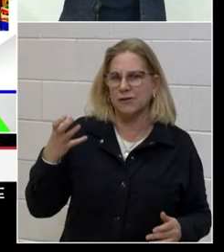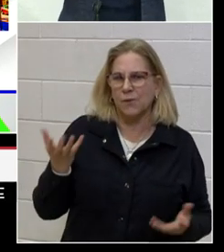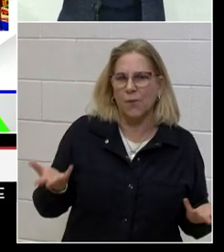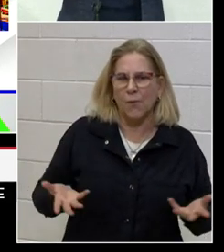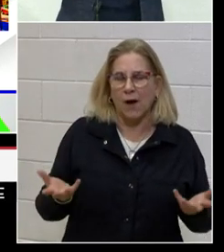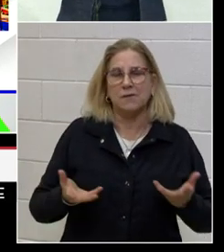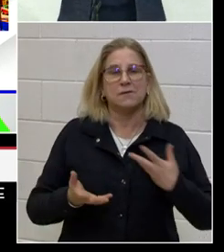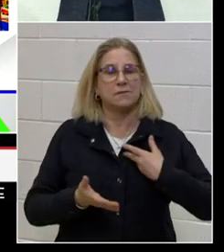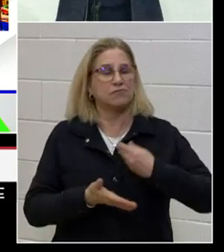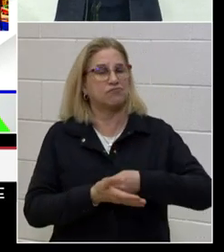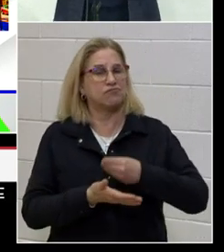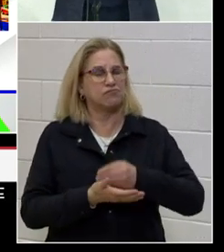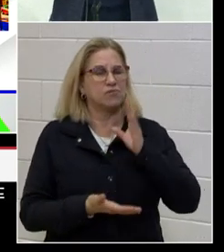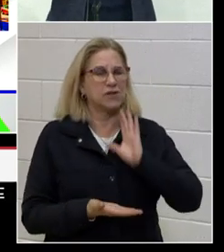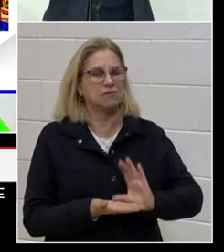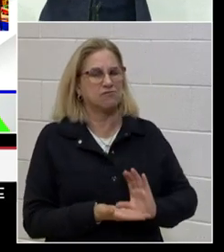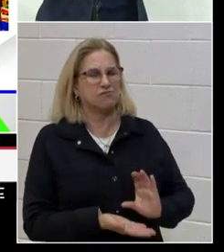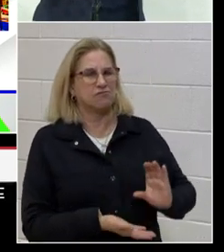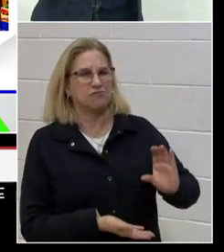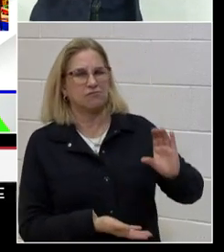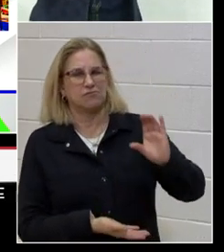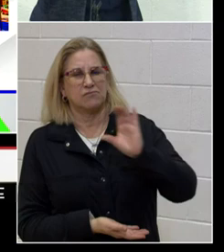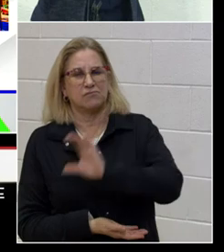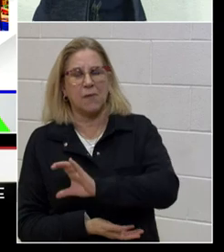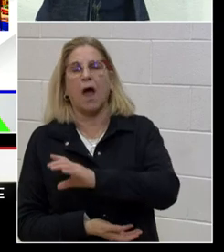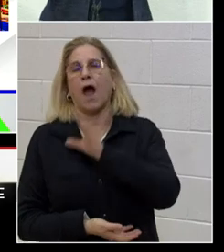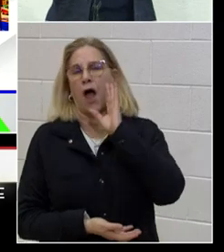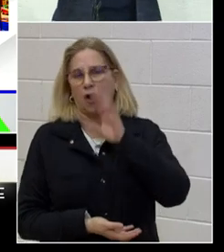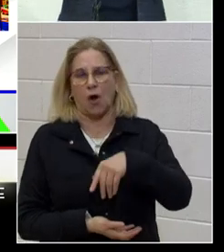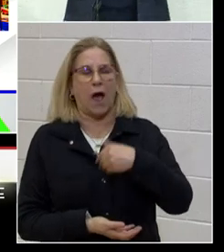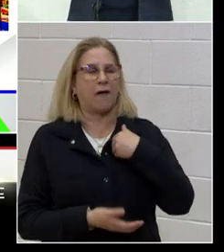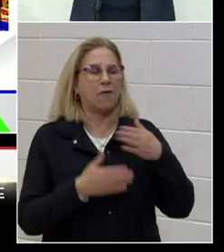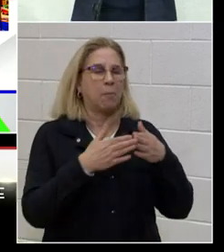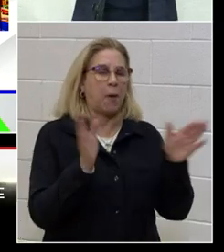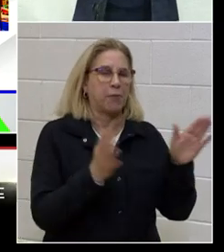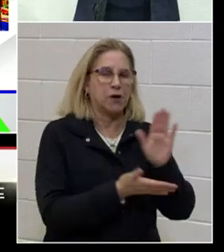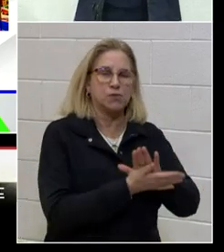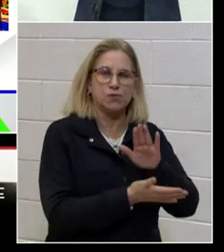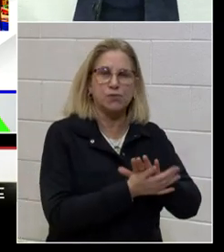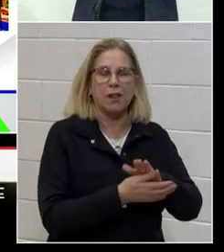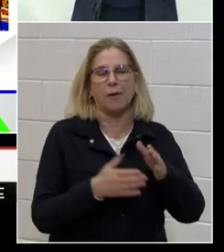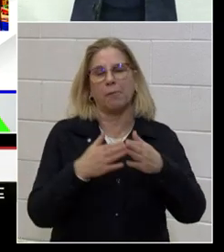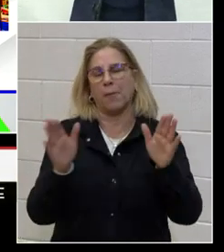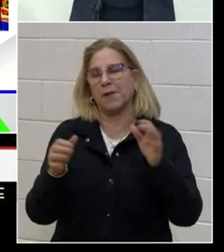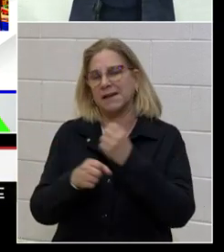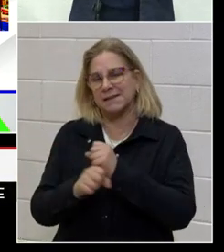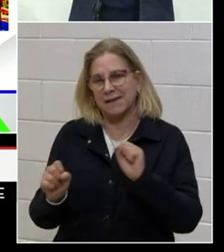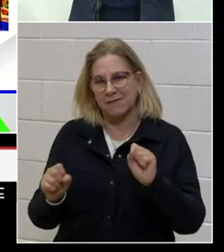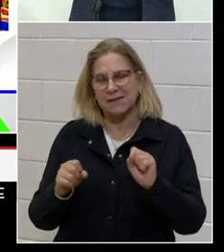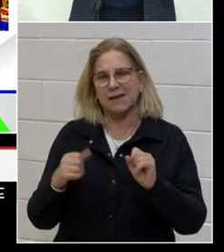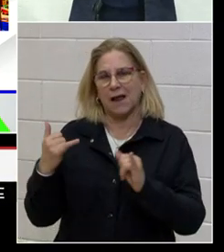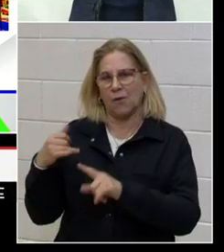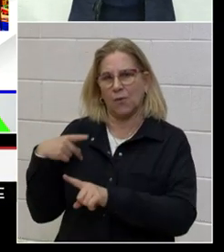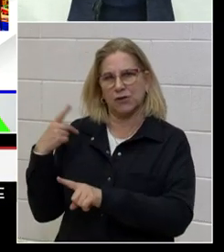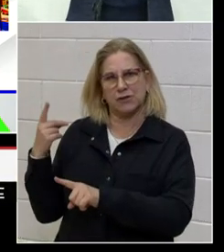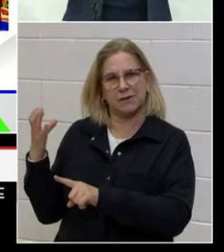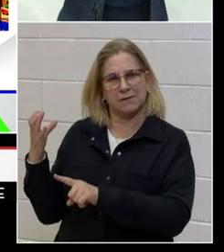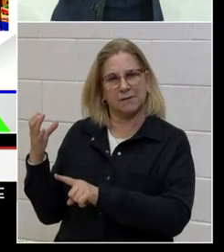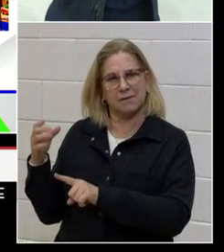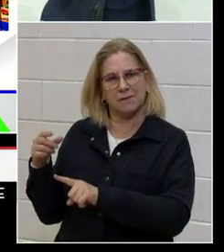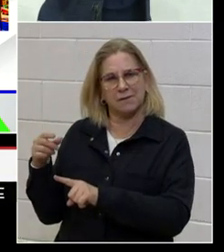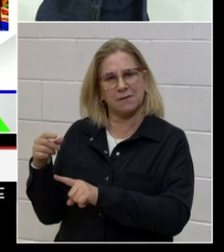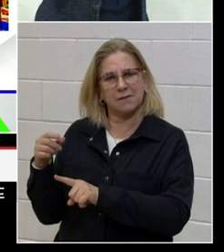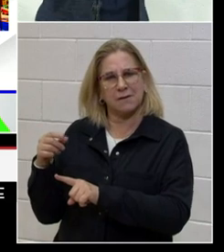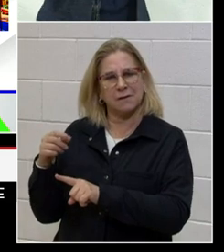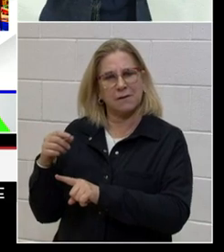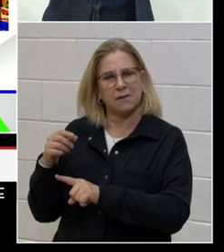public schools and public safety have really led to the renaissance of Washington, D.C. over the past 20 years. And that's why